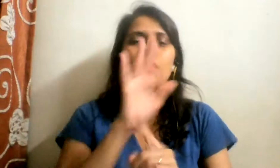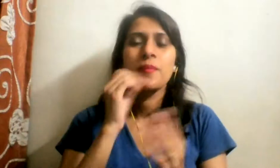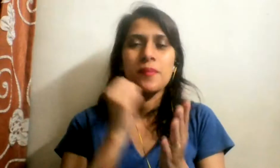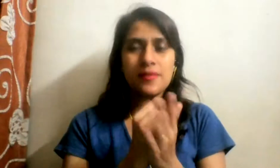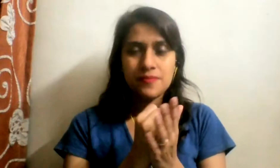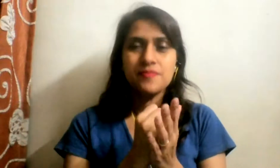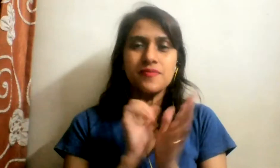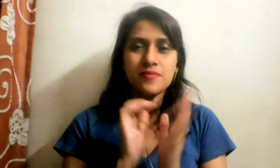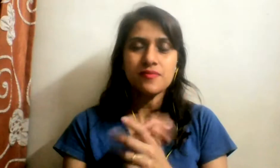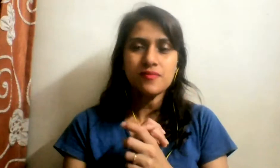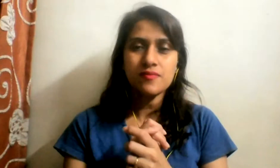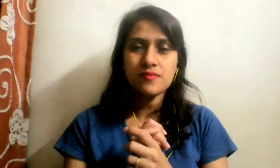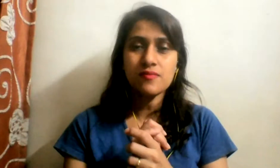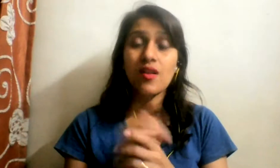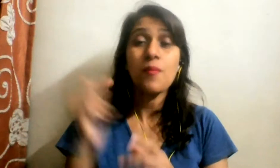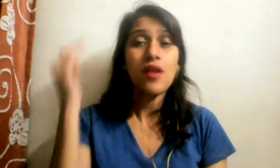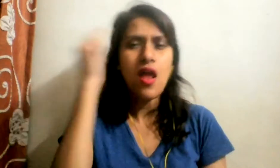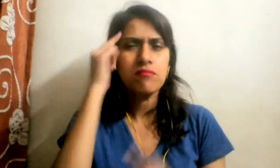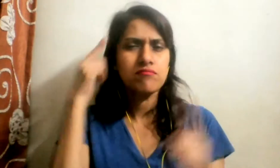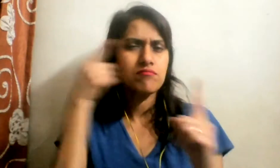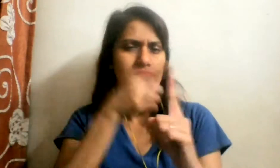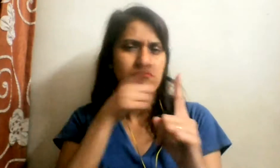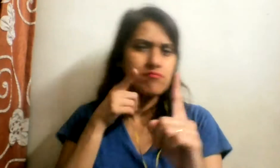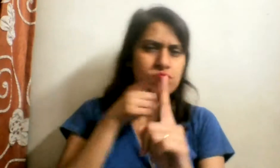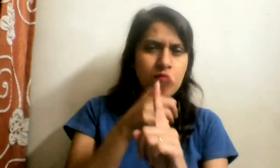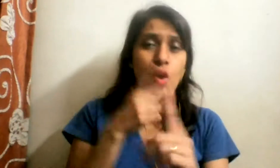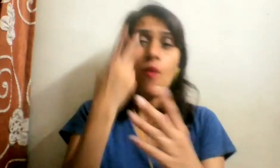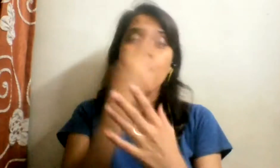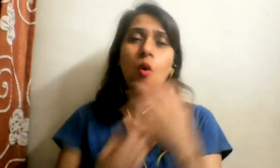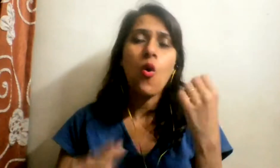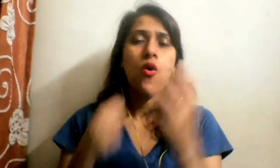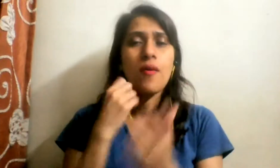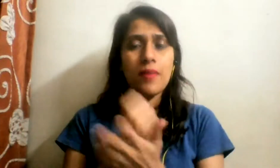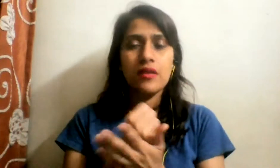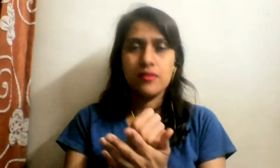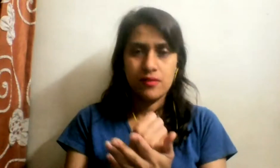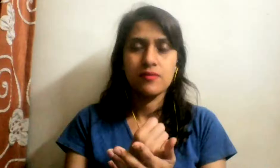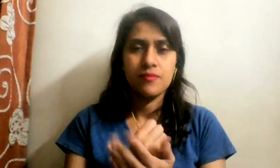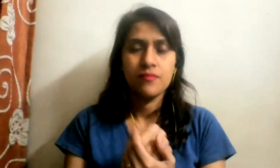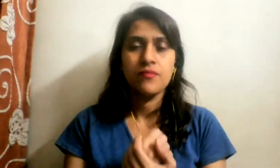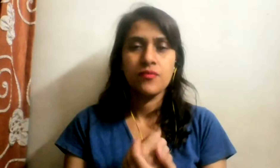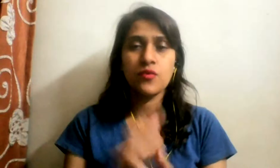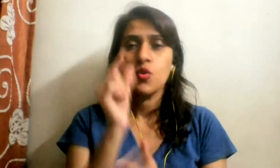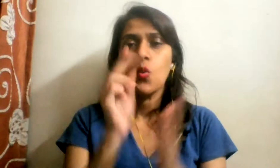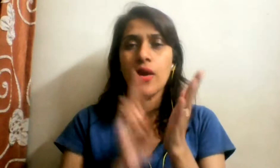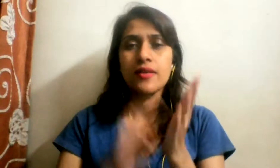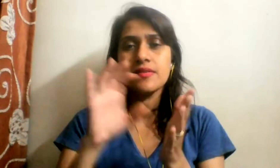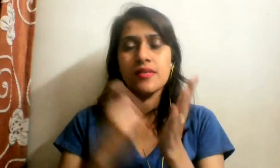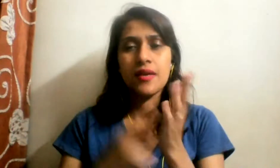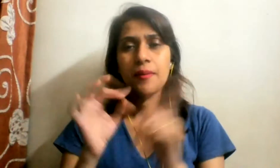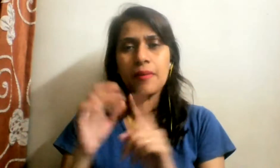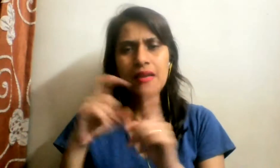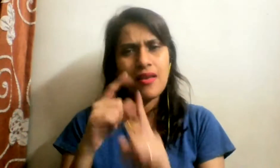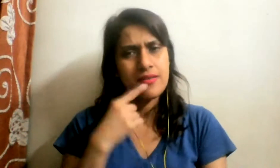we talk about twin track approach, it is an approach by the NCPEDP. So we should be part of